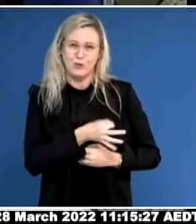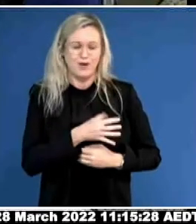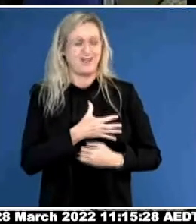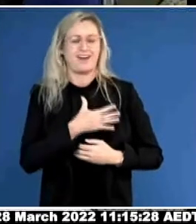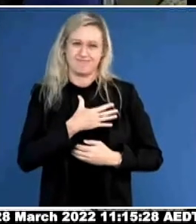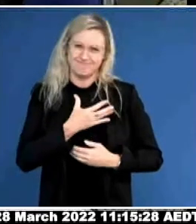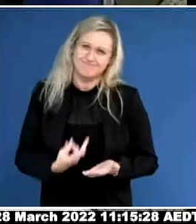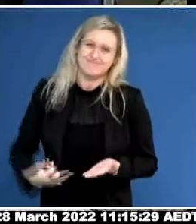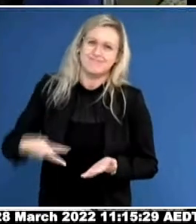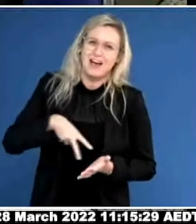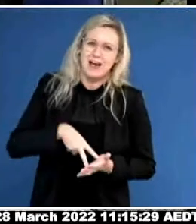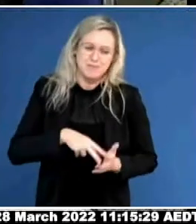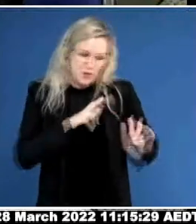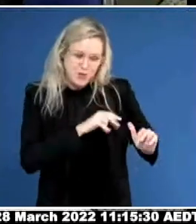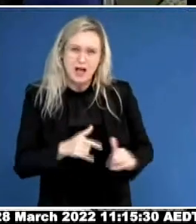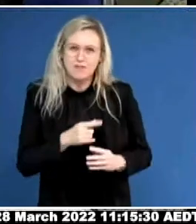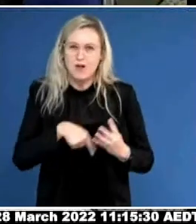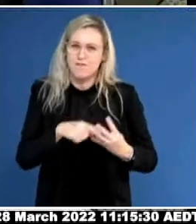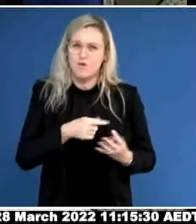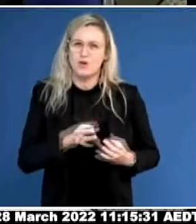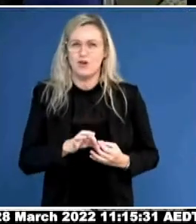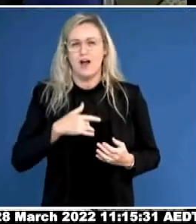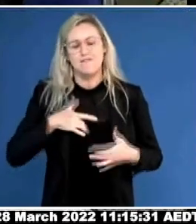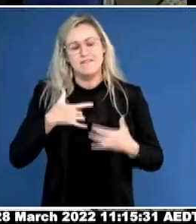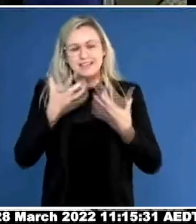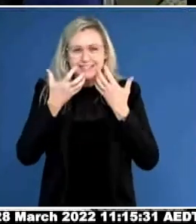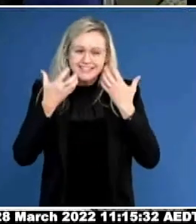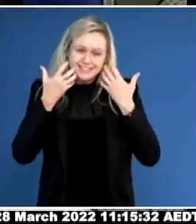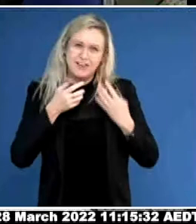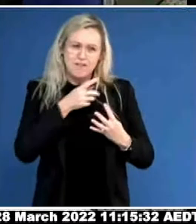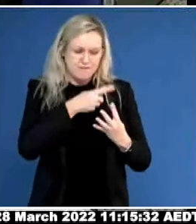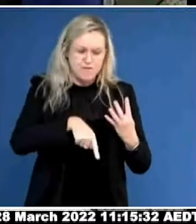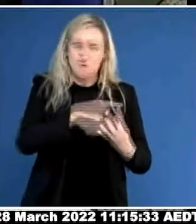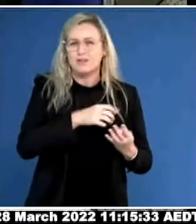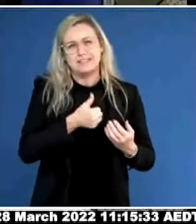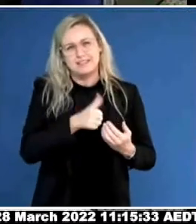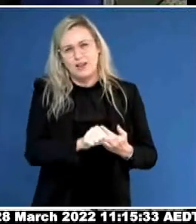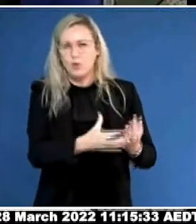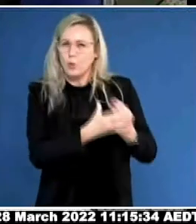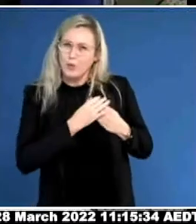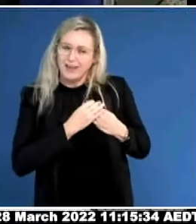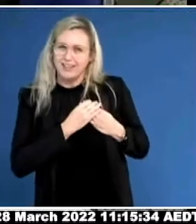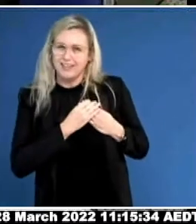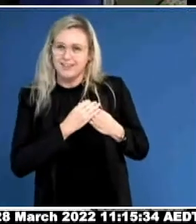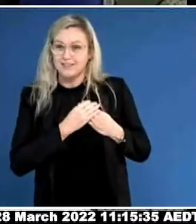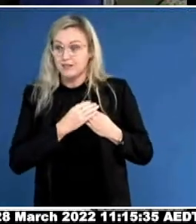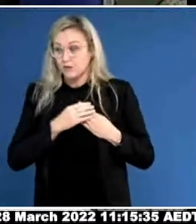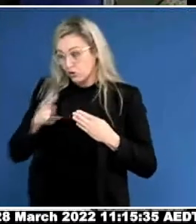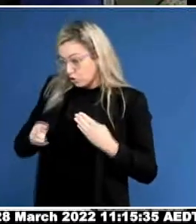happy that they're still there. So they trust you and yes. You trust them.